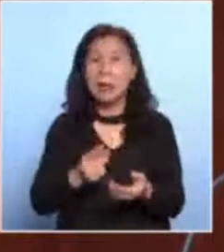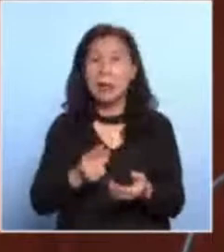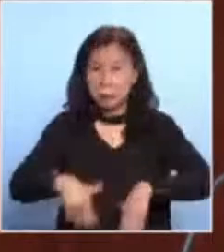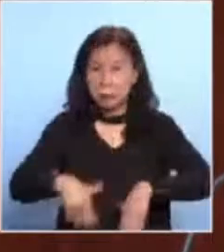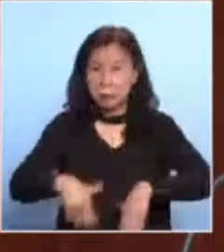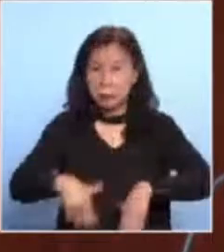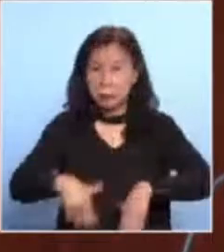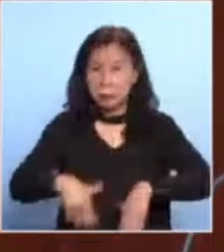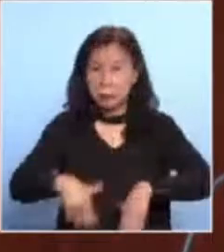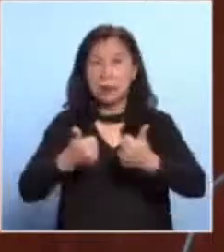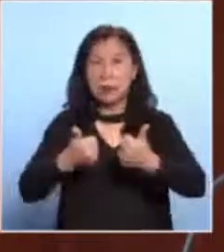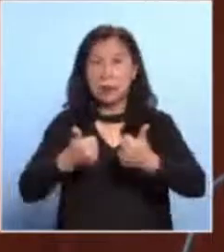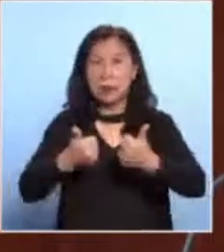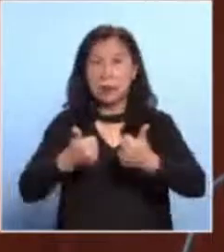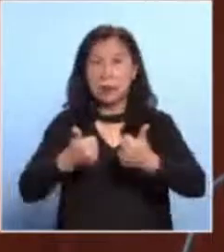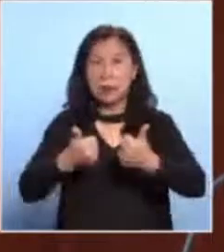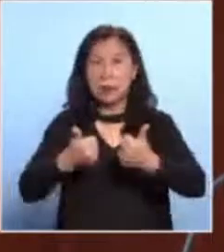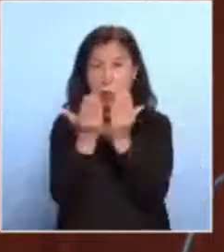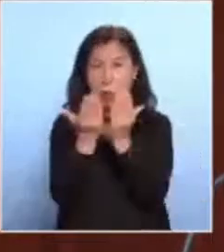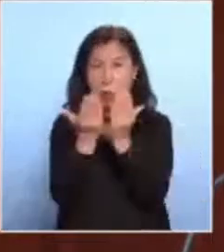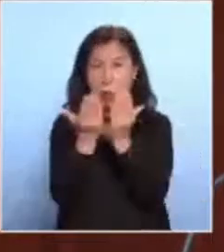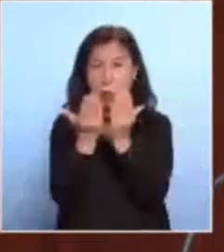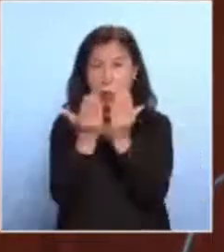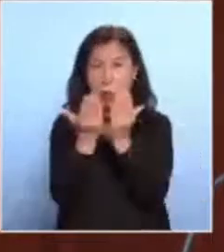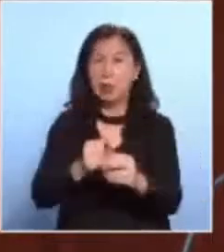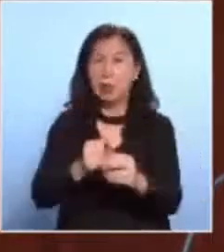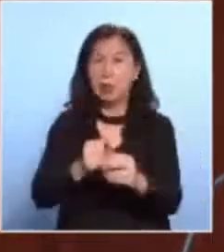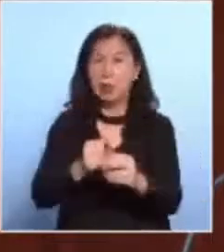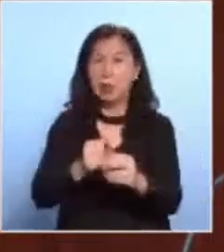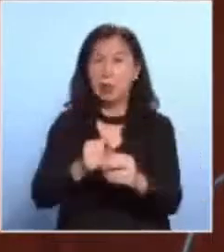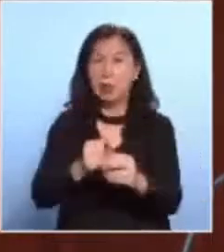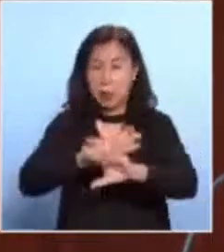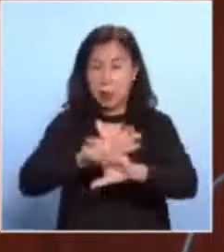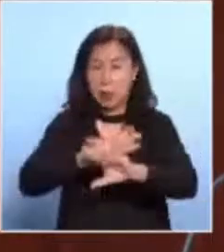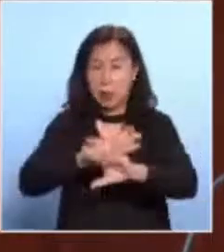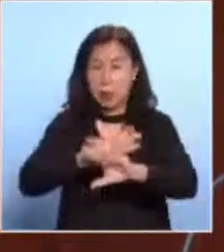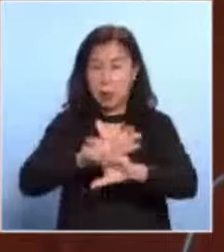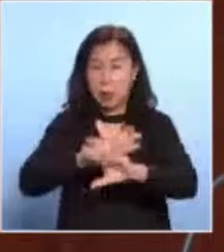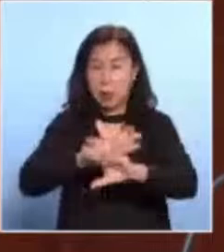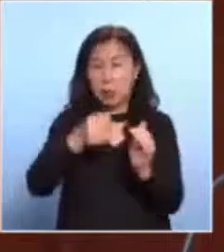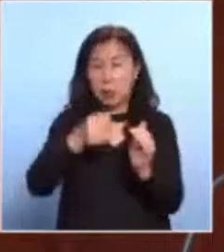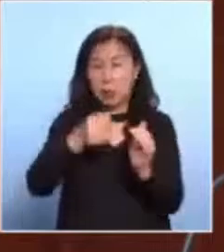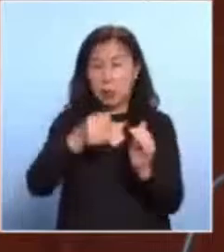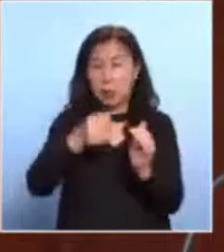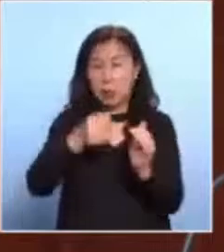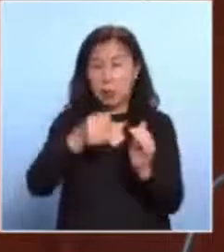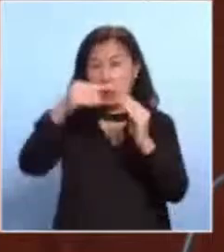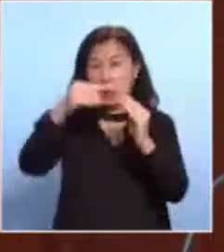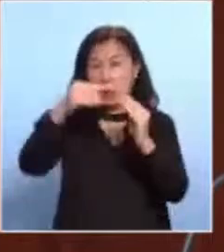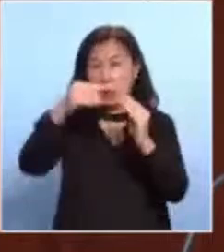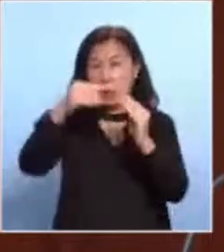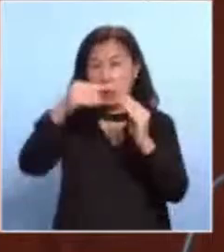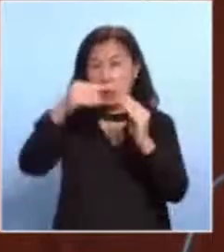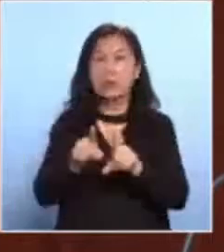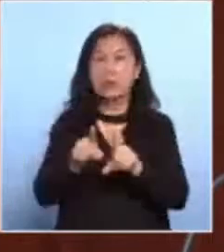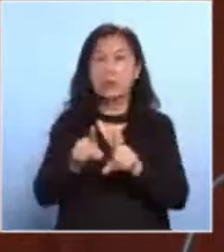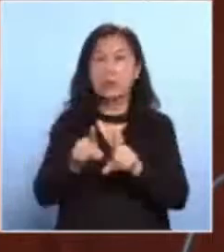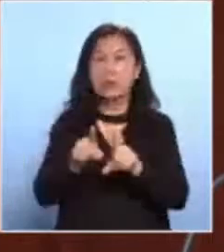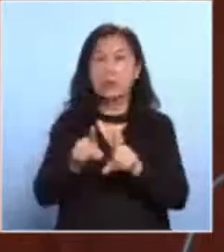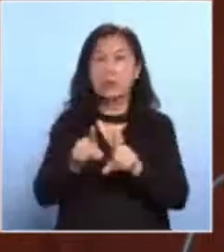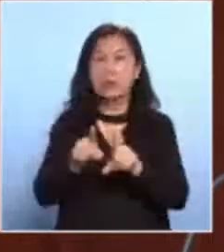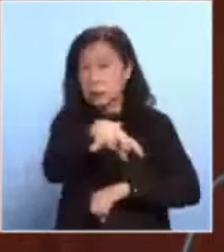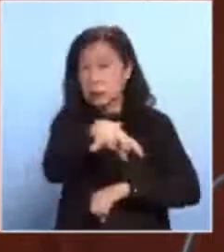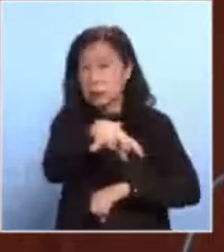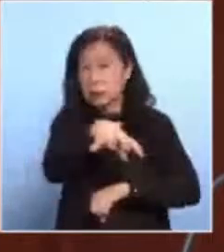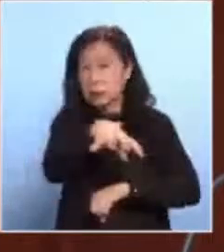of disability. These services include preschool rehabilitation, vocational rehabilitation, center-based or home-based community support